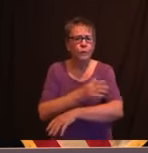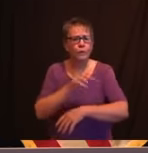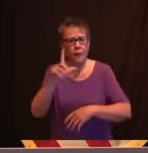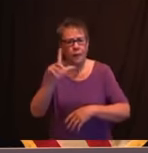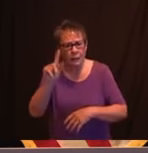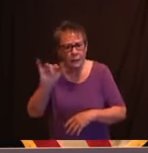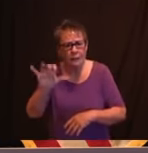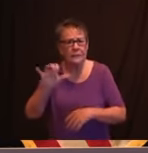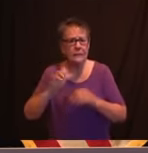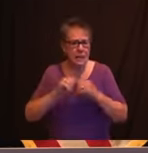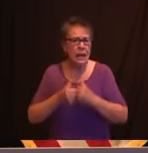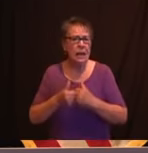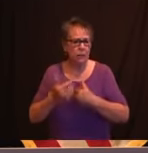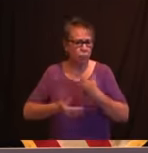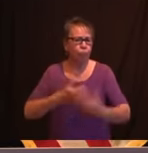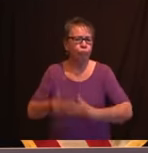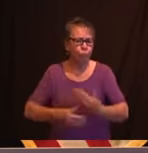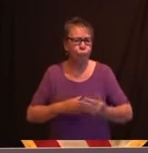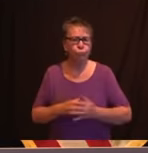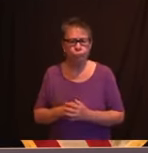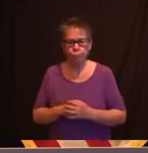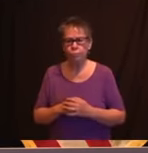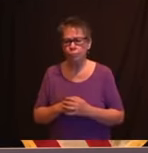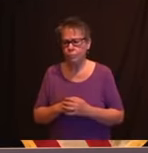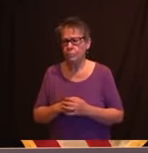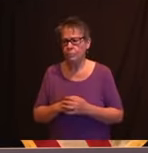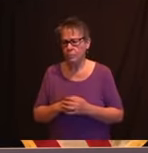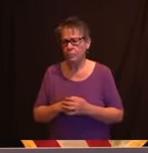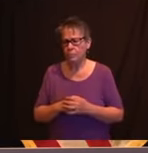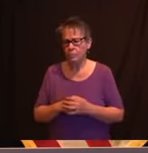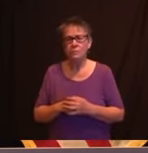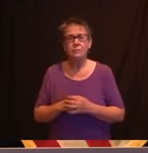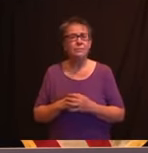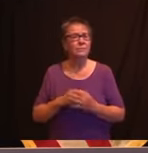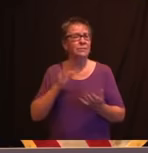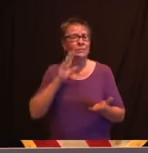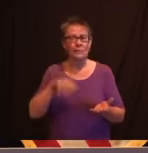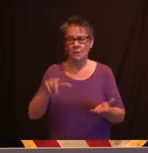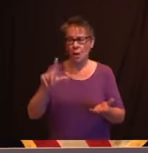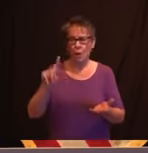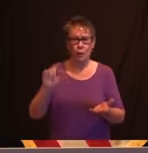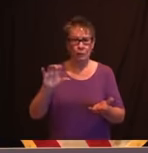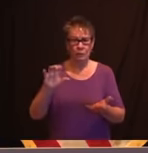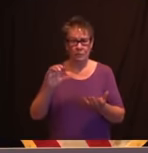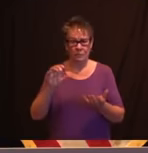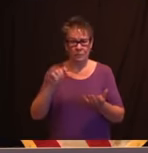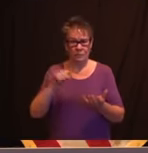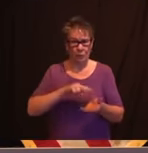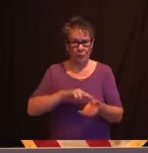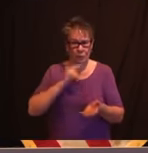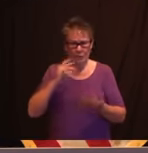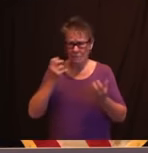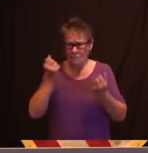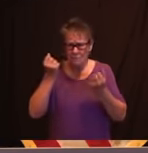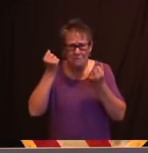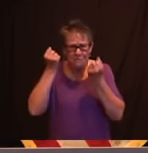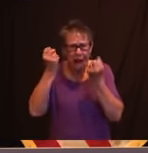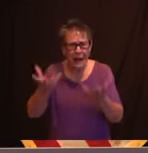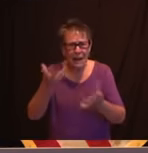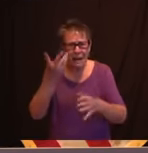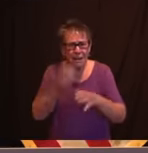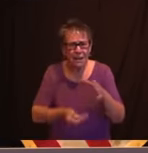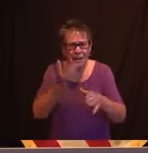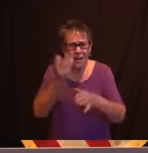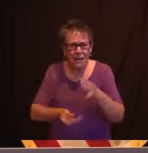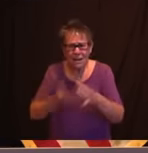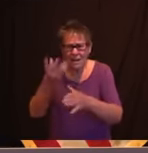care facilities, but there are literally hundreds of thousands of lives still at stake that we're trying to save, all of us collectively, every day, residents